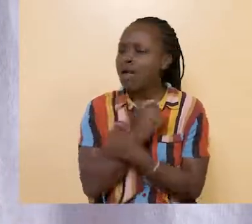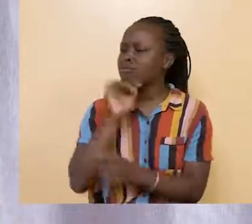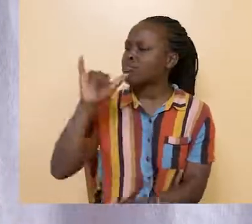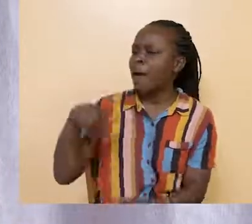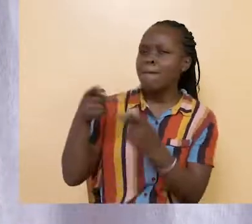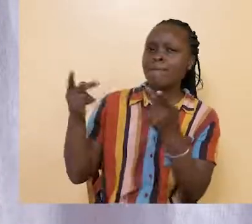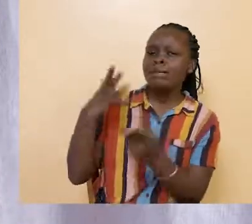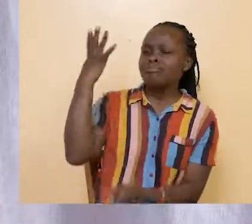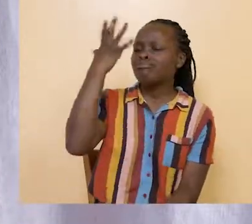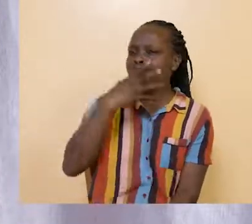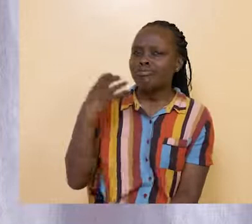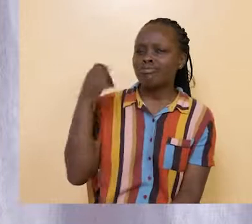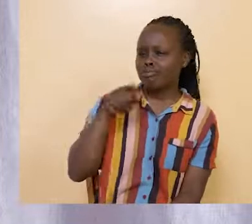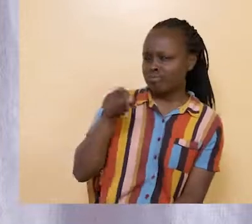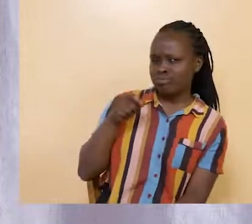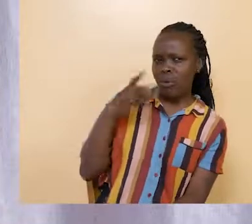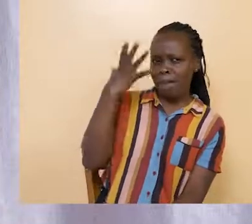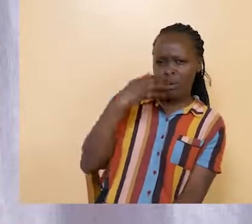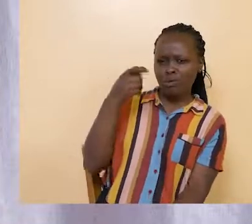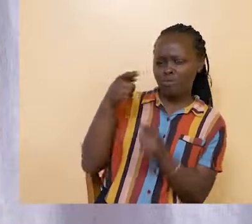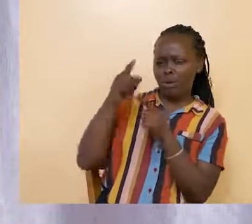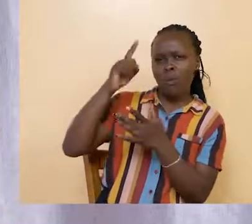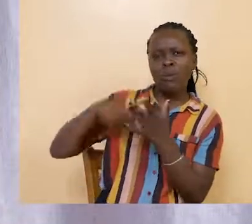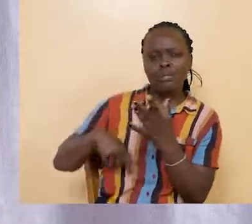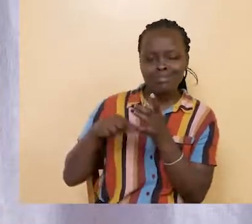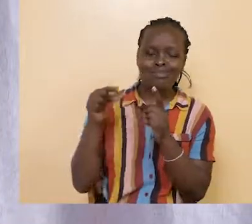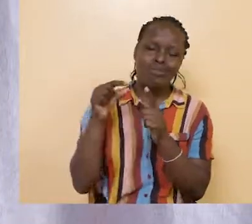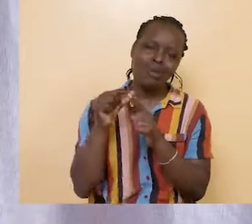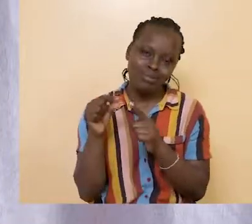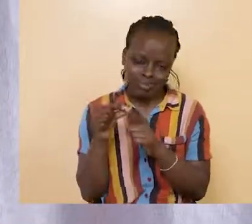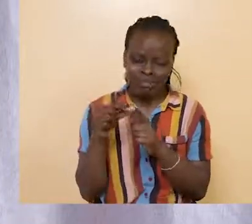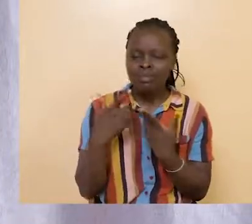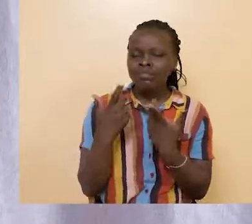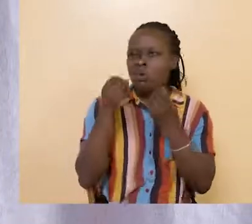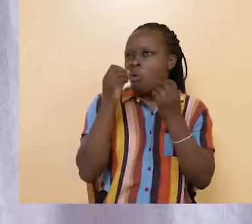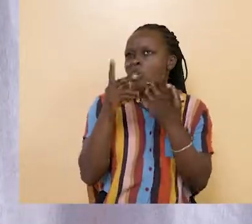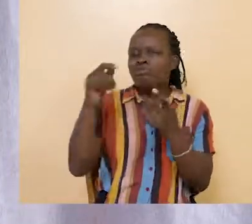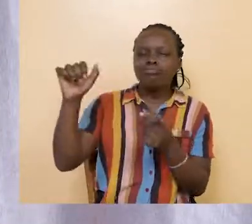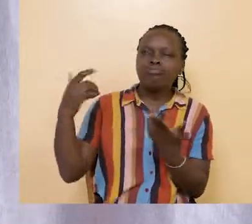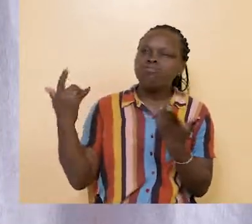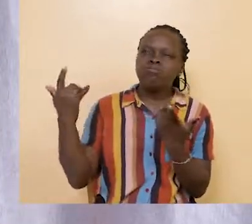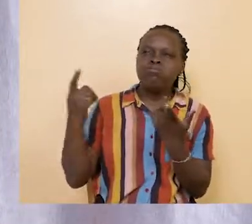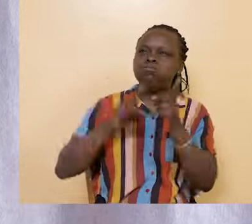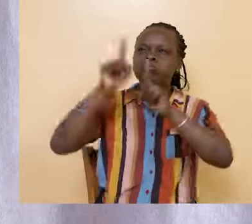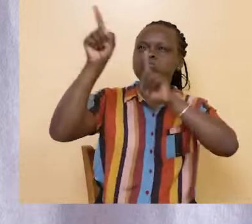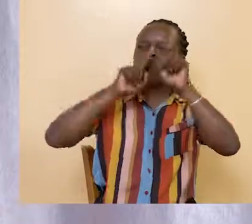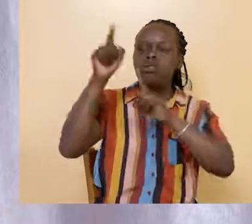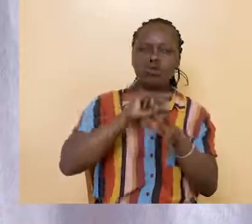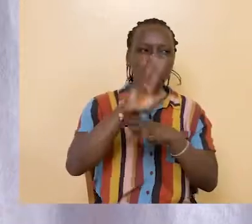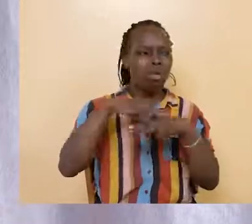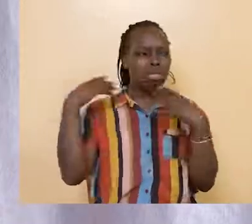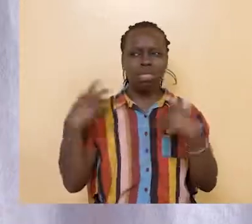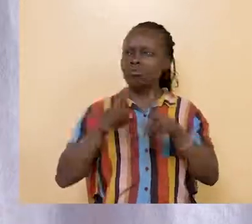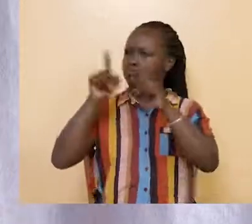you visited, as you're describing the trip that you took that, you know, has stayed with you in your memory, you would have